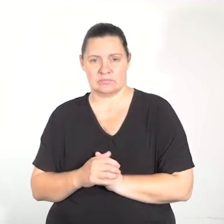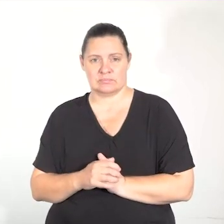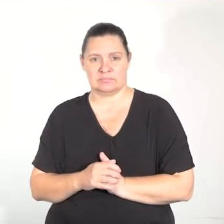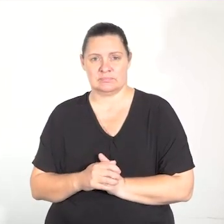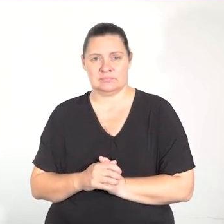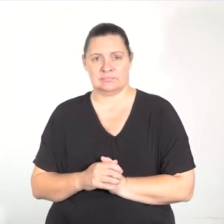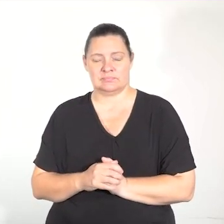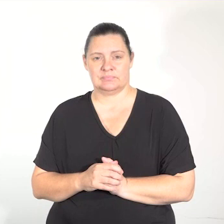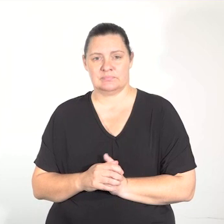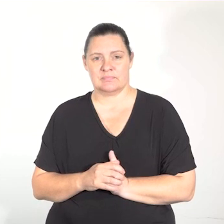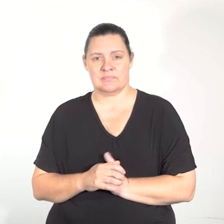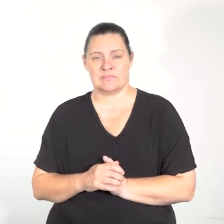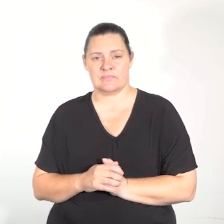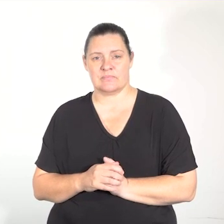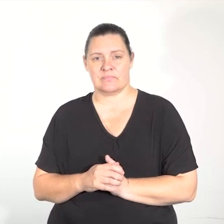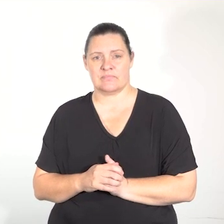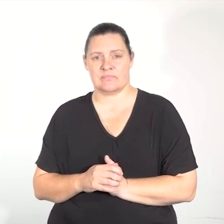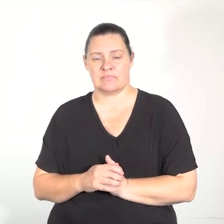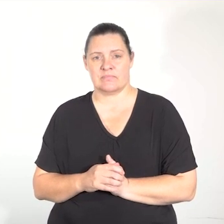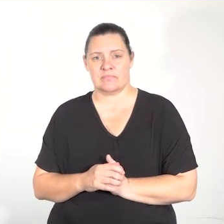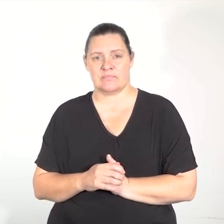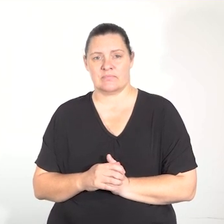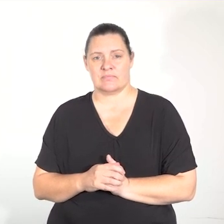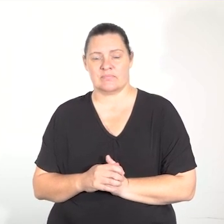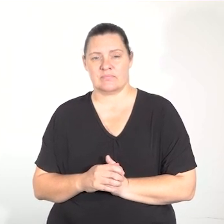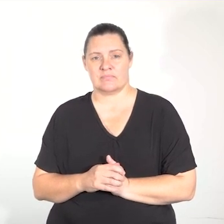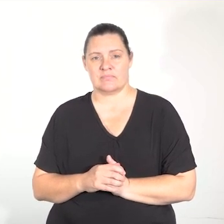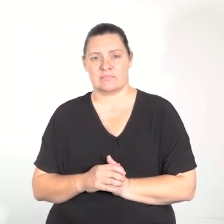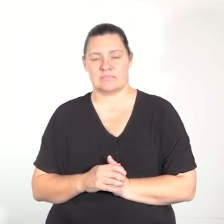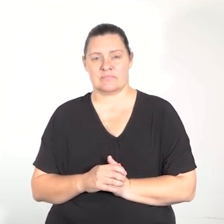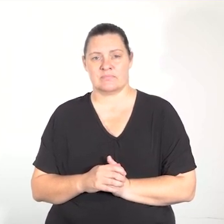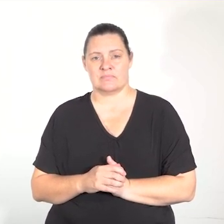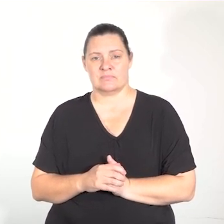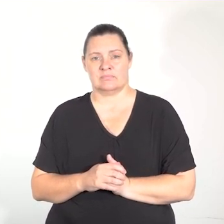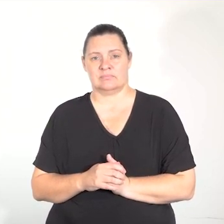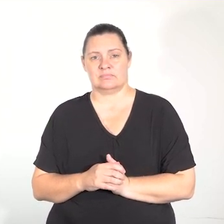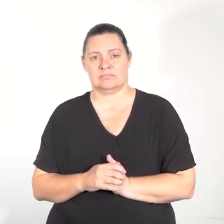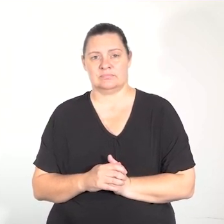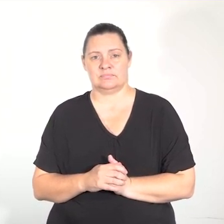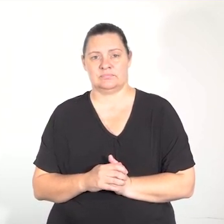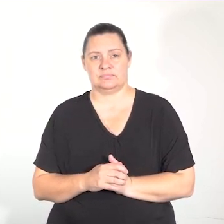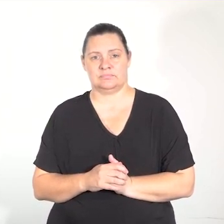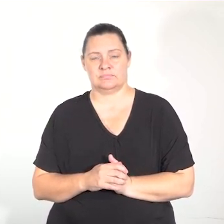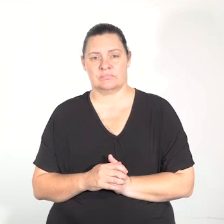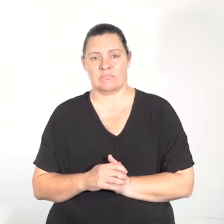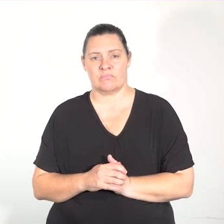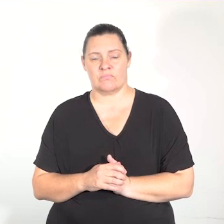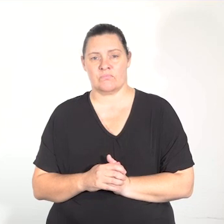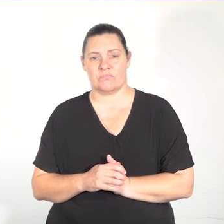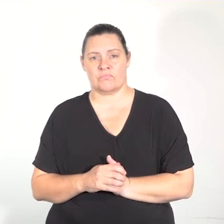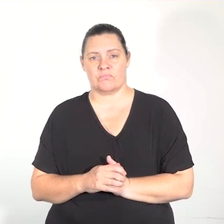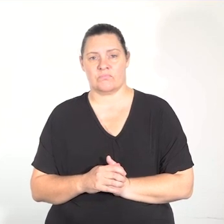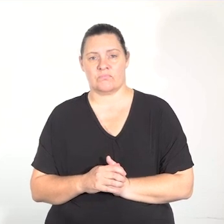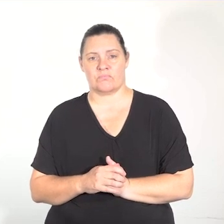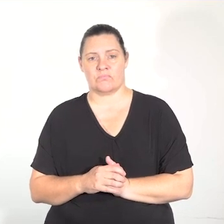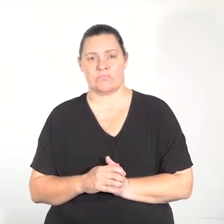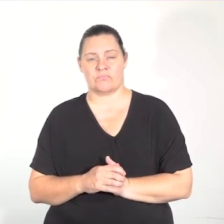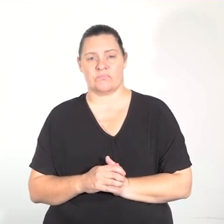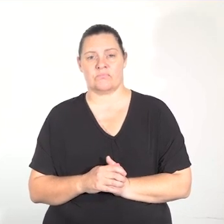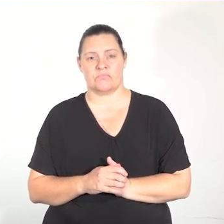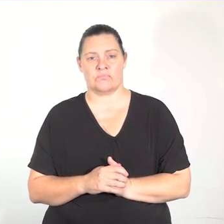brother get? So there are quite a few calculations that we are going to do here. So we need to first figure out what is the